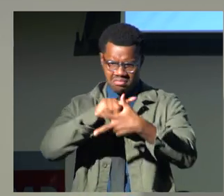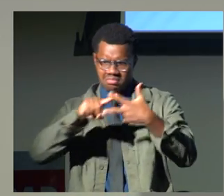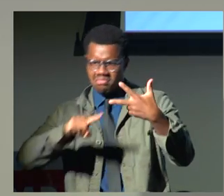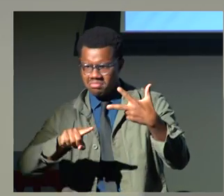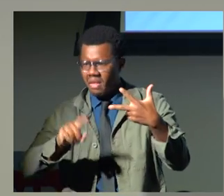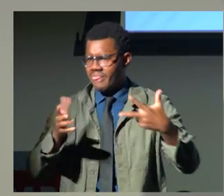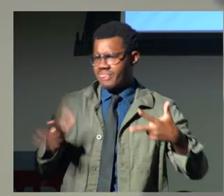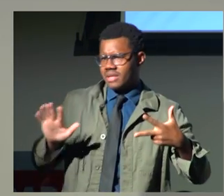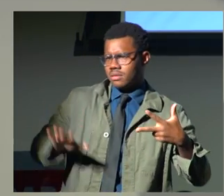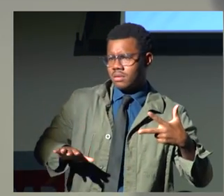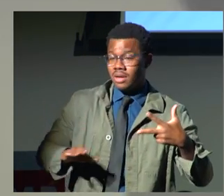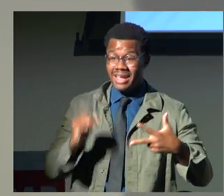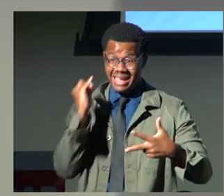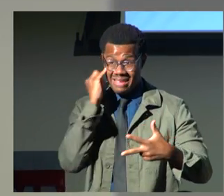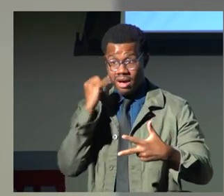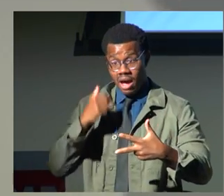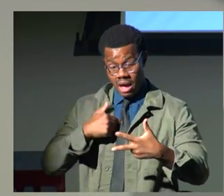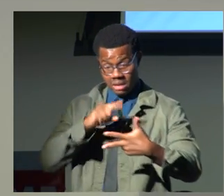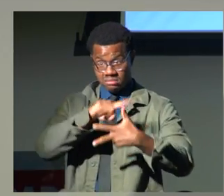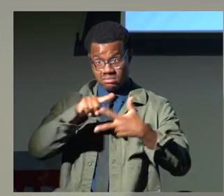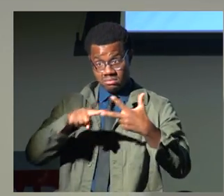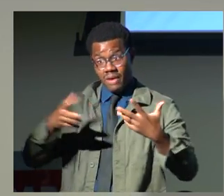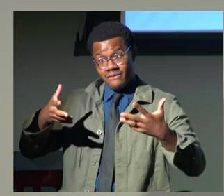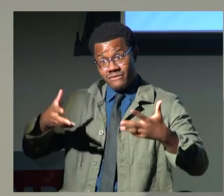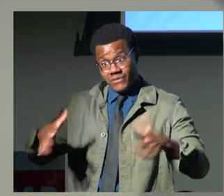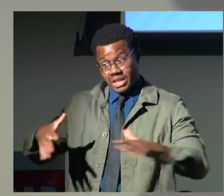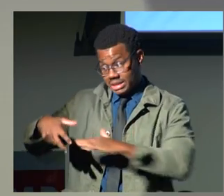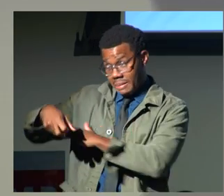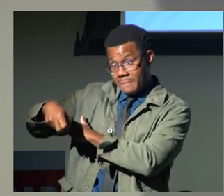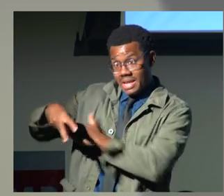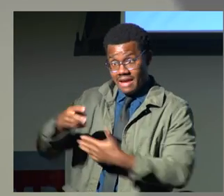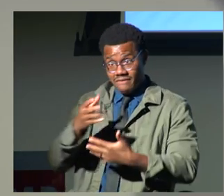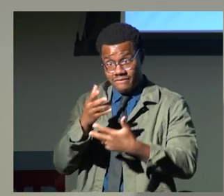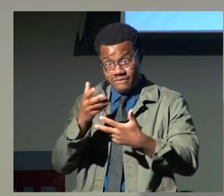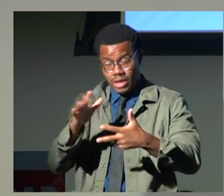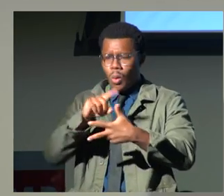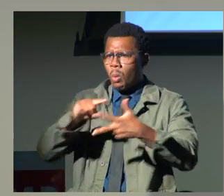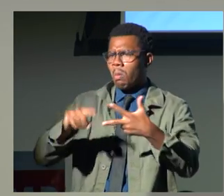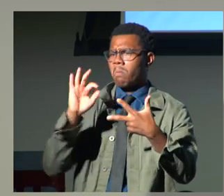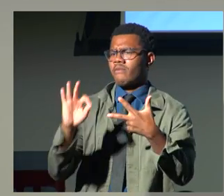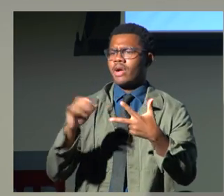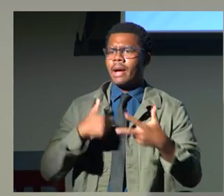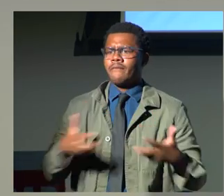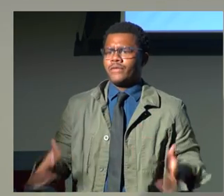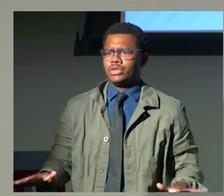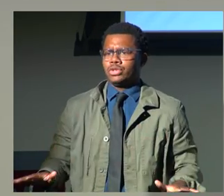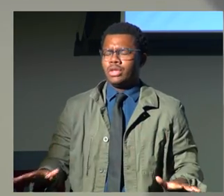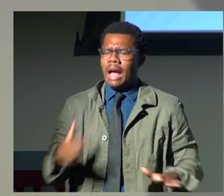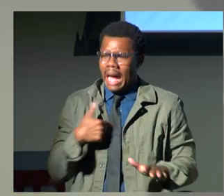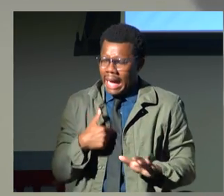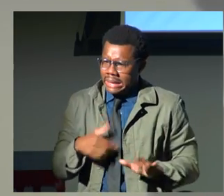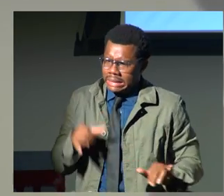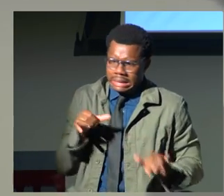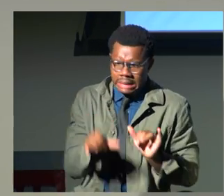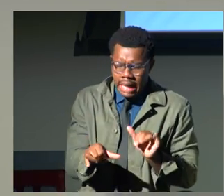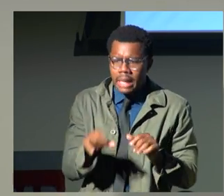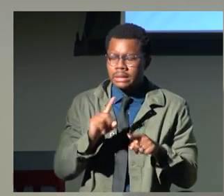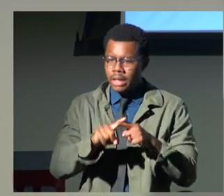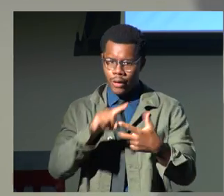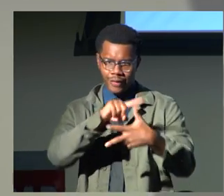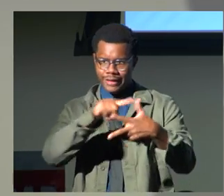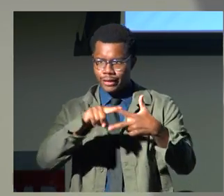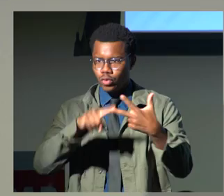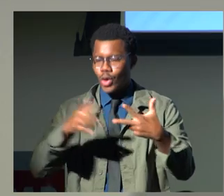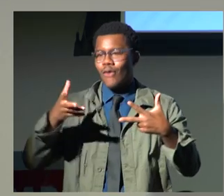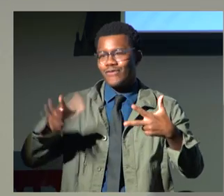that done by midnight, I'm done. But I don't leave until it's done. So if that means on many nights I work till 3 o'clock in the morning, I just don't